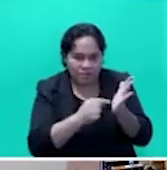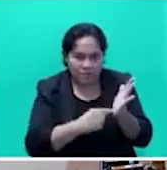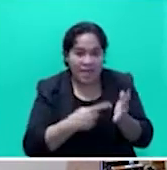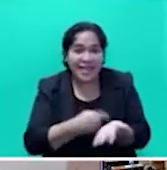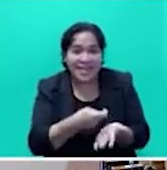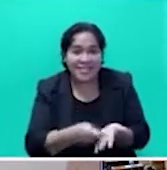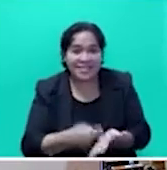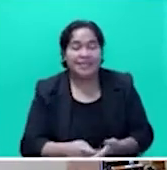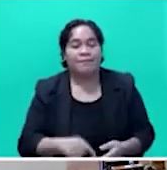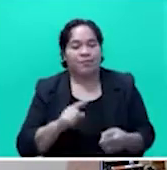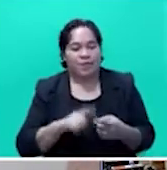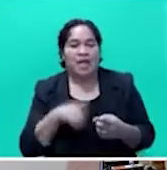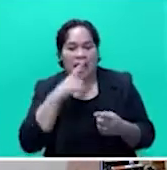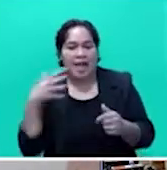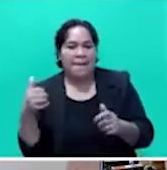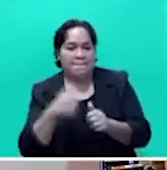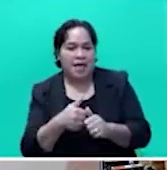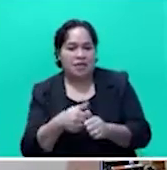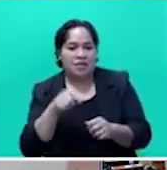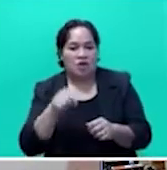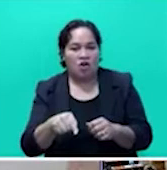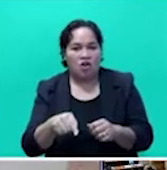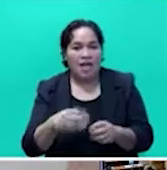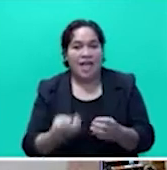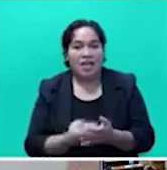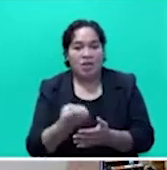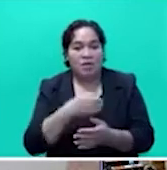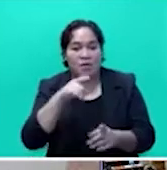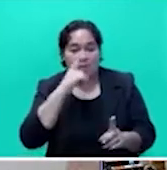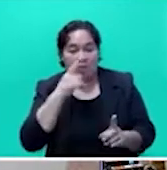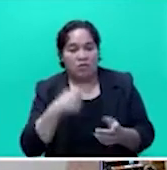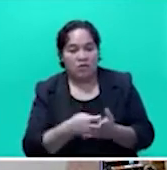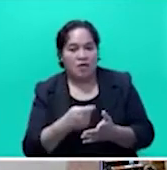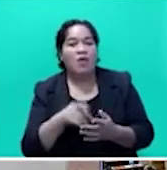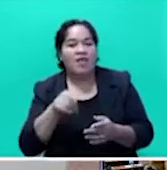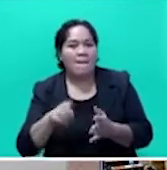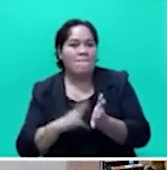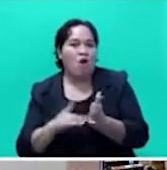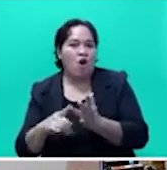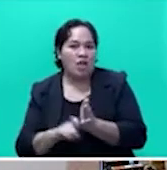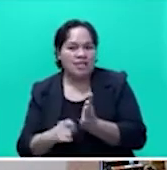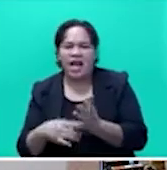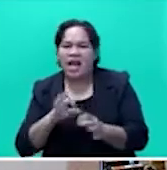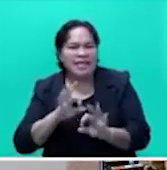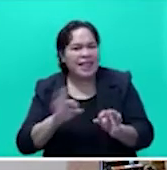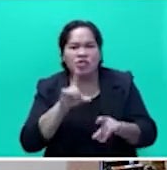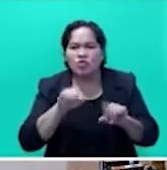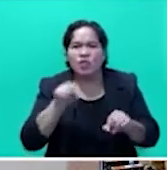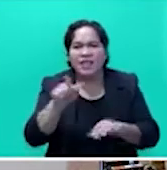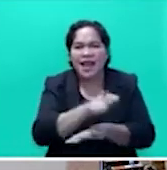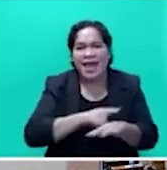does, it has an impact on the economic viability of our lessees in terms of their mortgages. And it has nothing to do with land